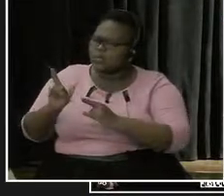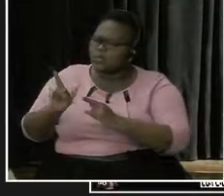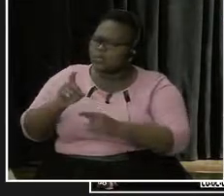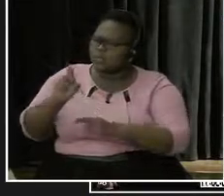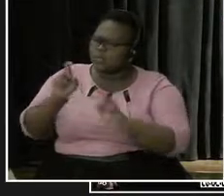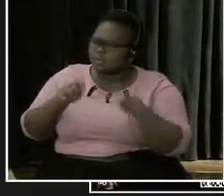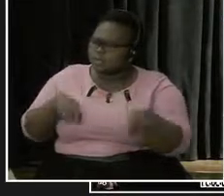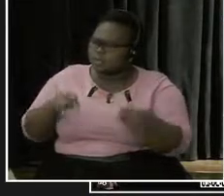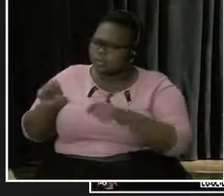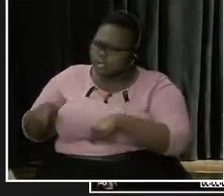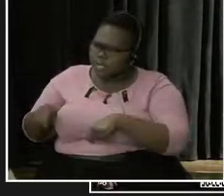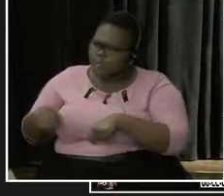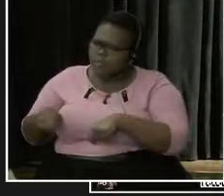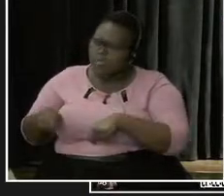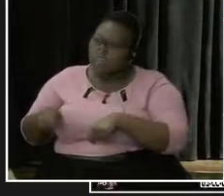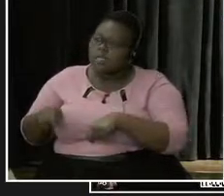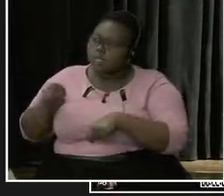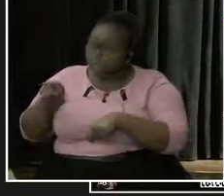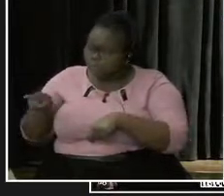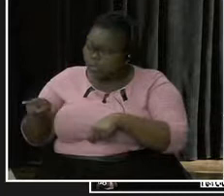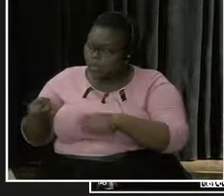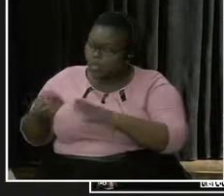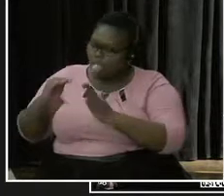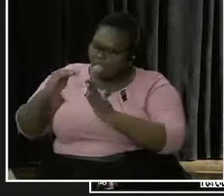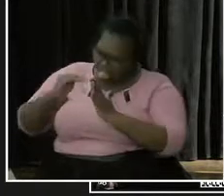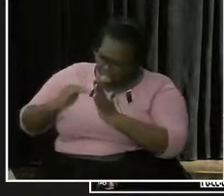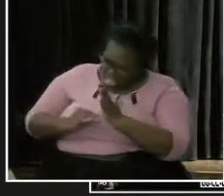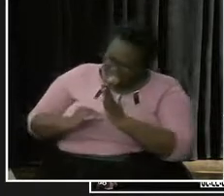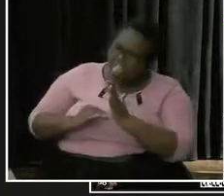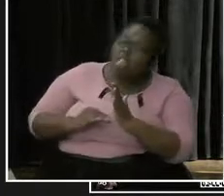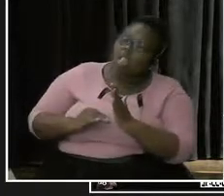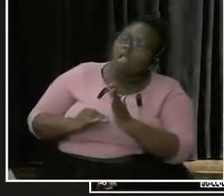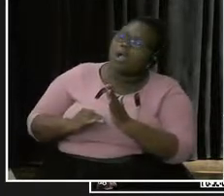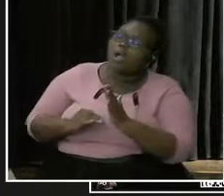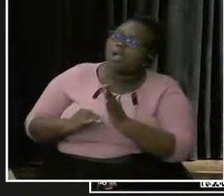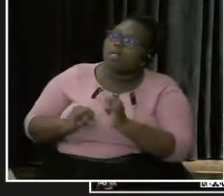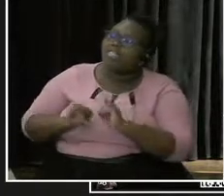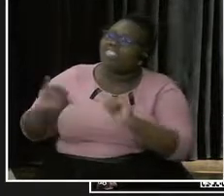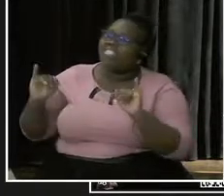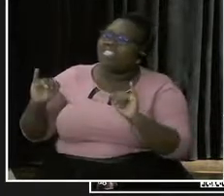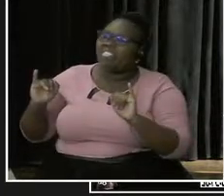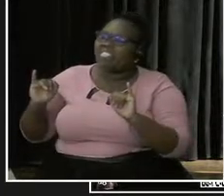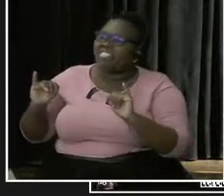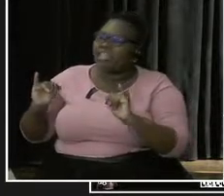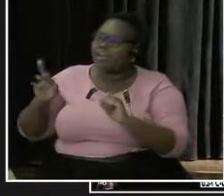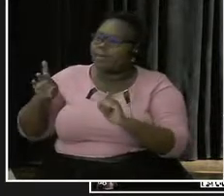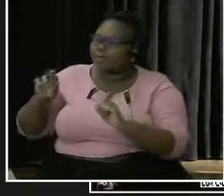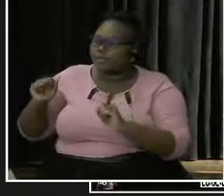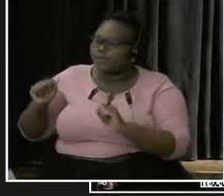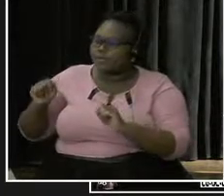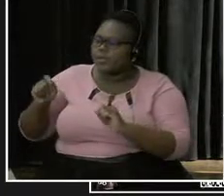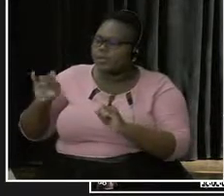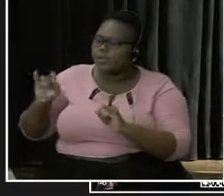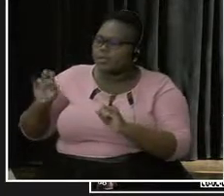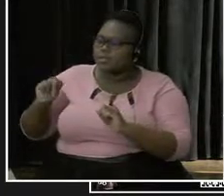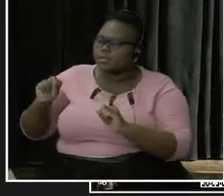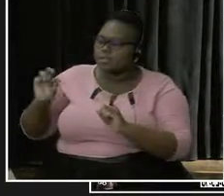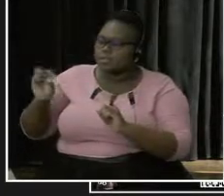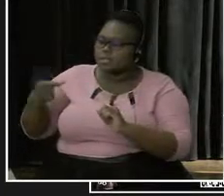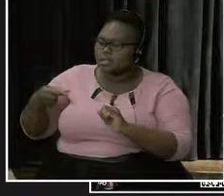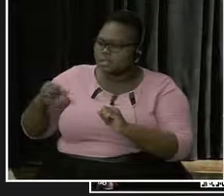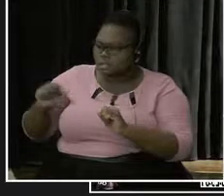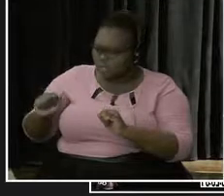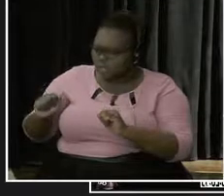but unsurprisingly downgraded to junk status by the rating agents. There has been a